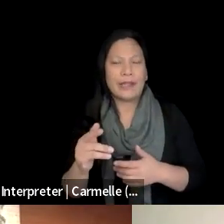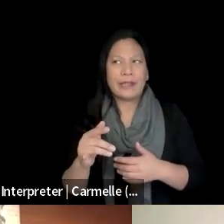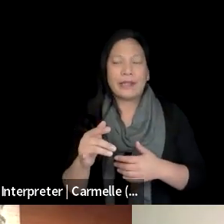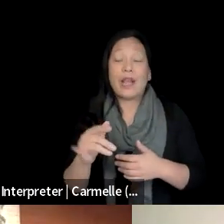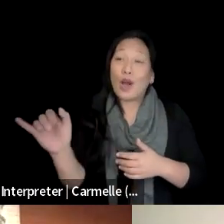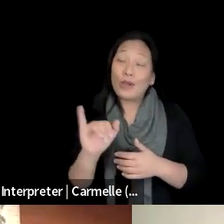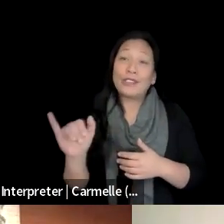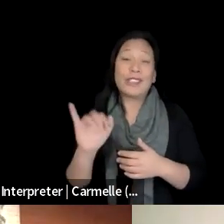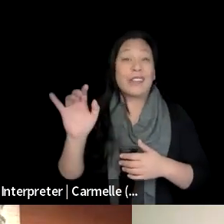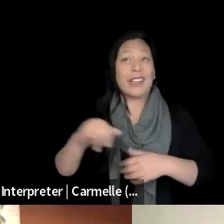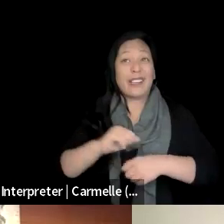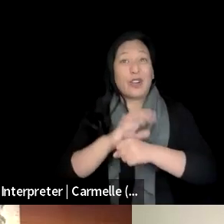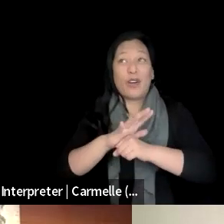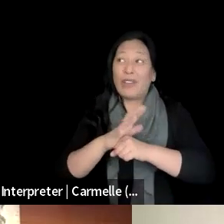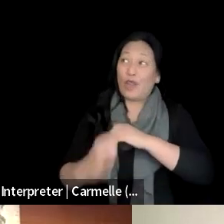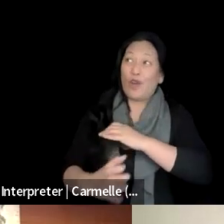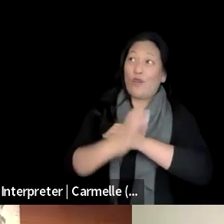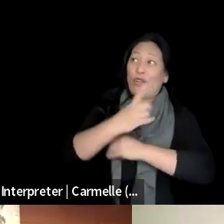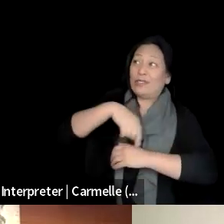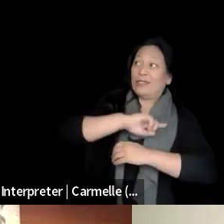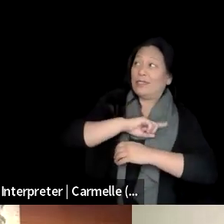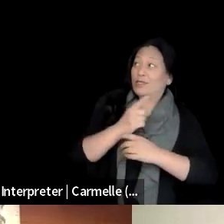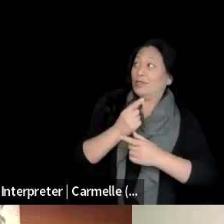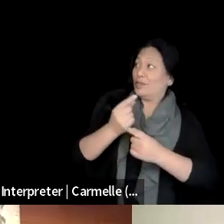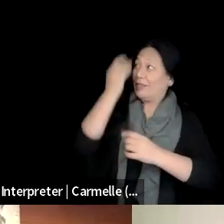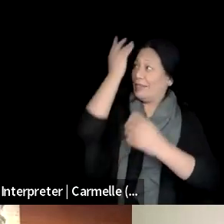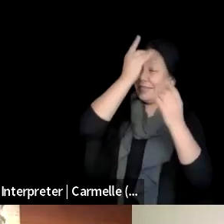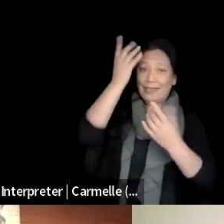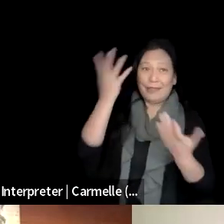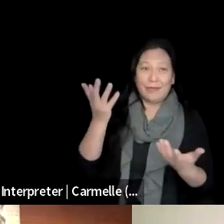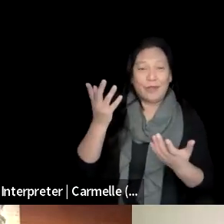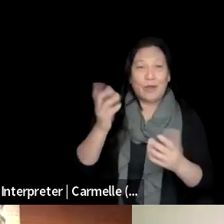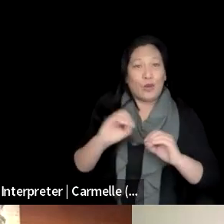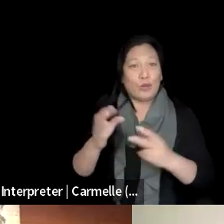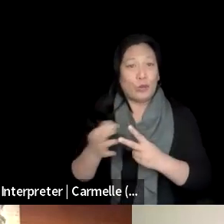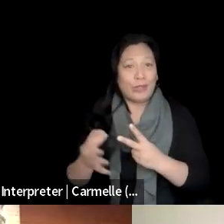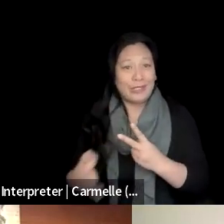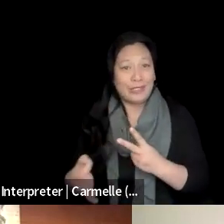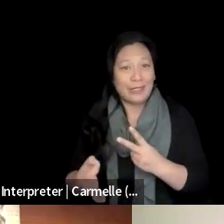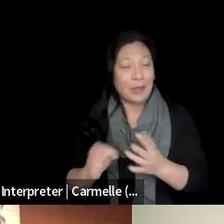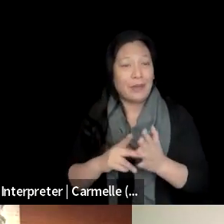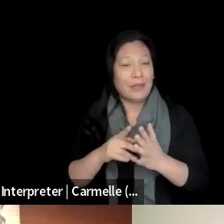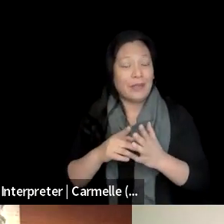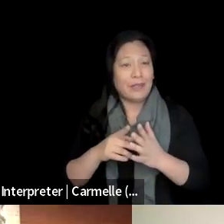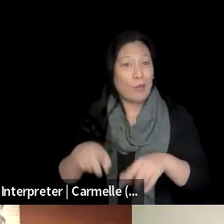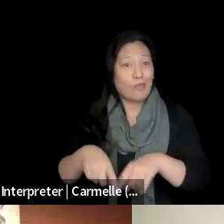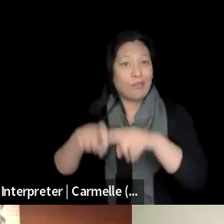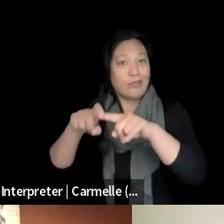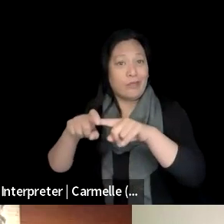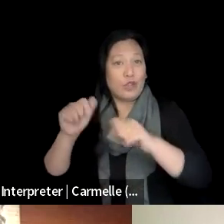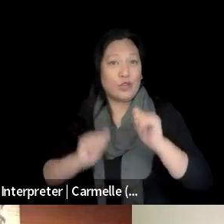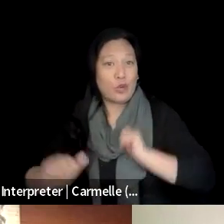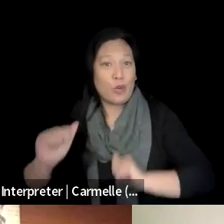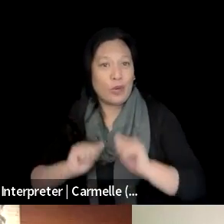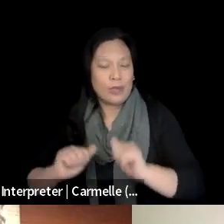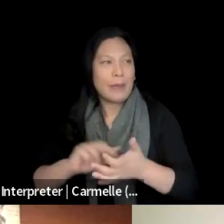reflection because we couldn't just be making shows anymore. So a lot of larger questions, it seems to me, suddenly had room